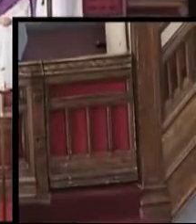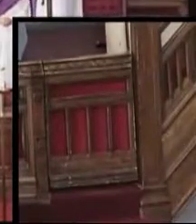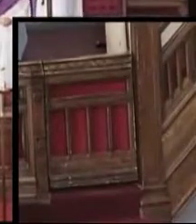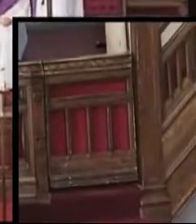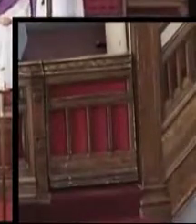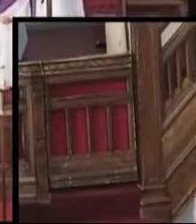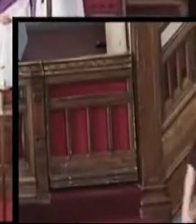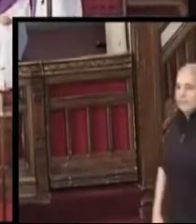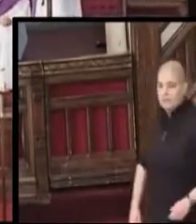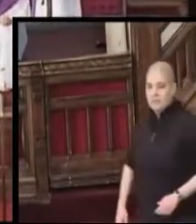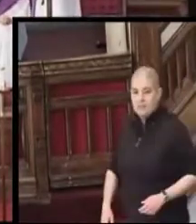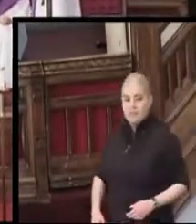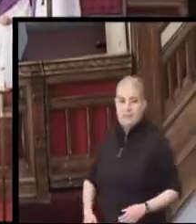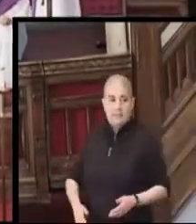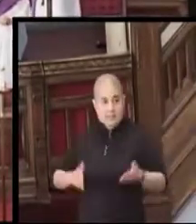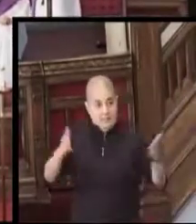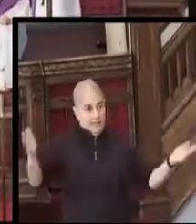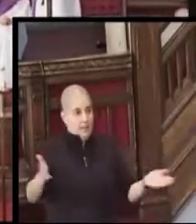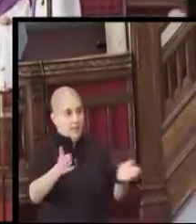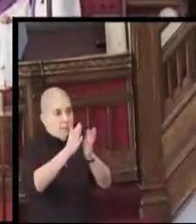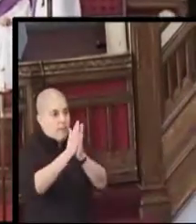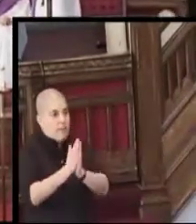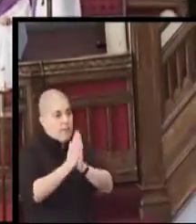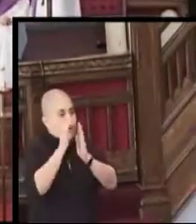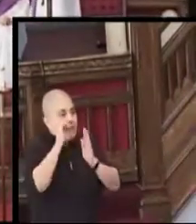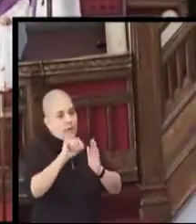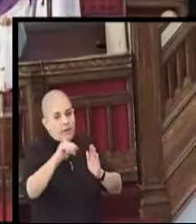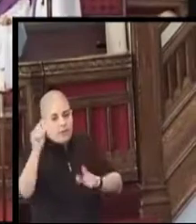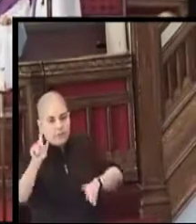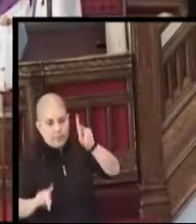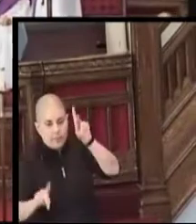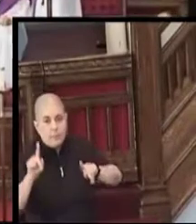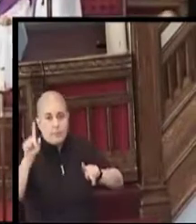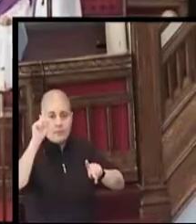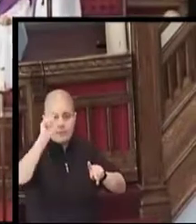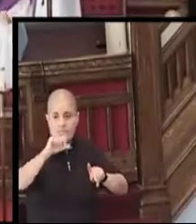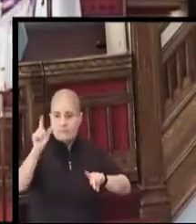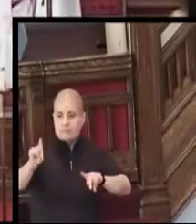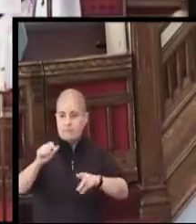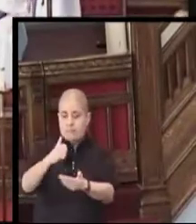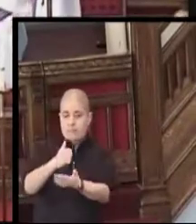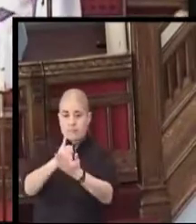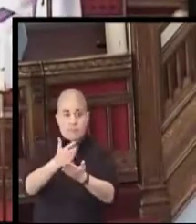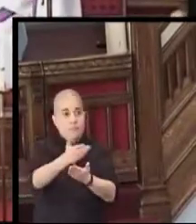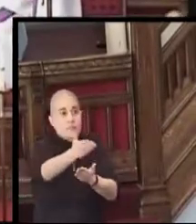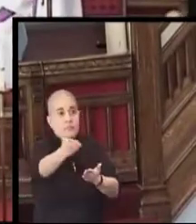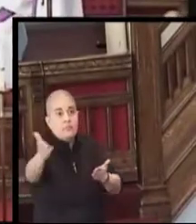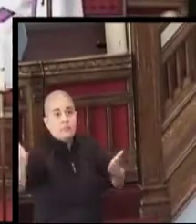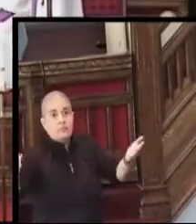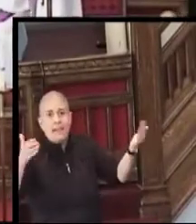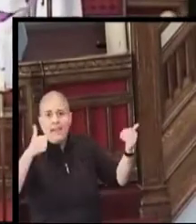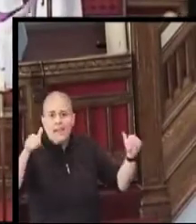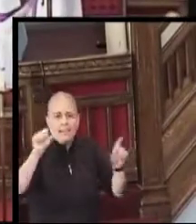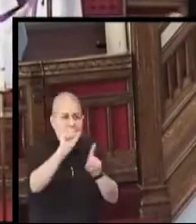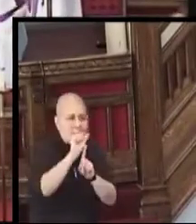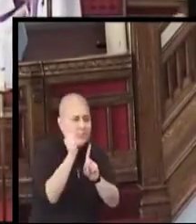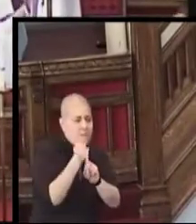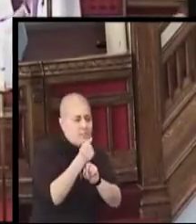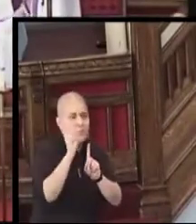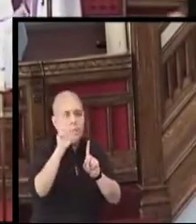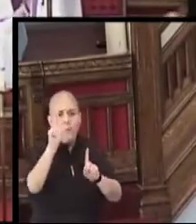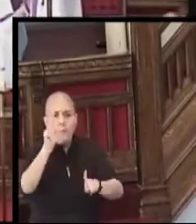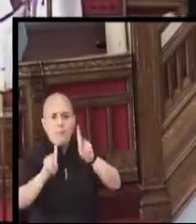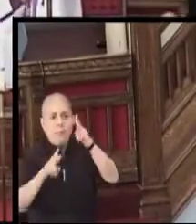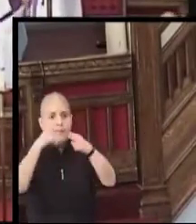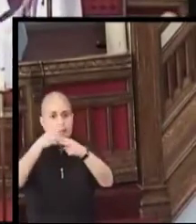During the prayers of the people, we pray for others. And you are invited to name people or circumstances